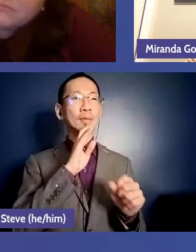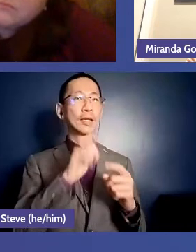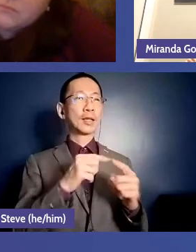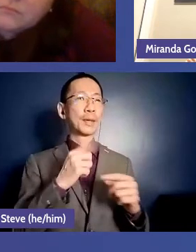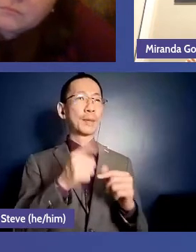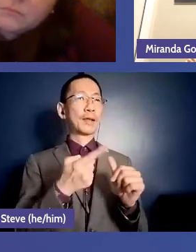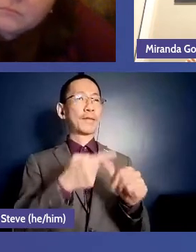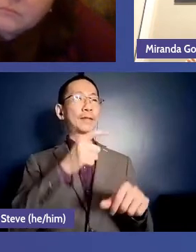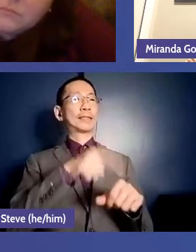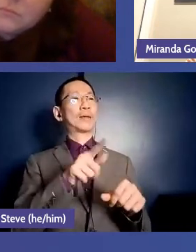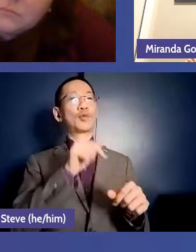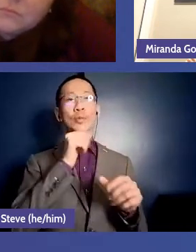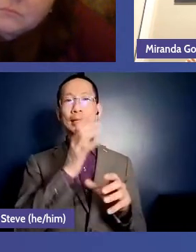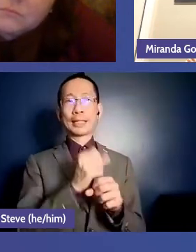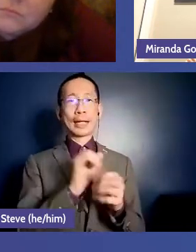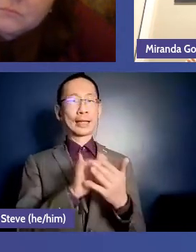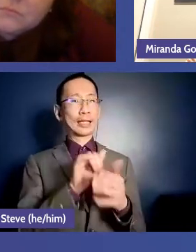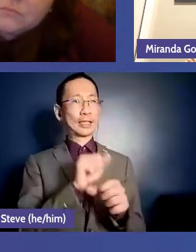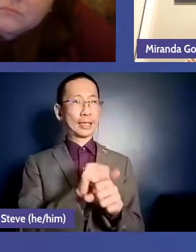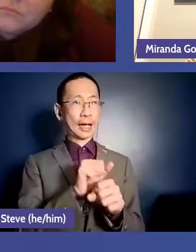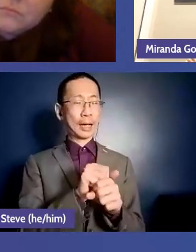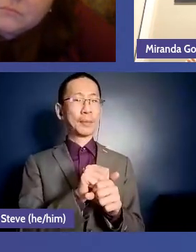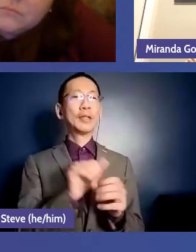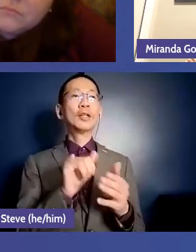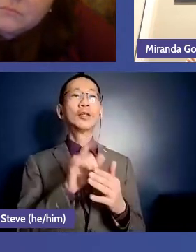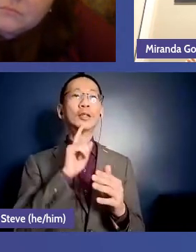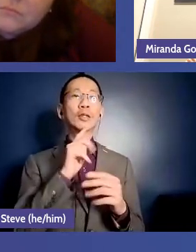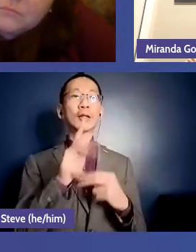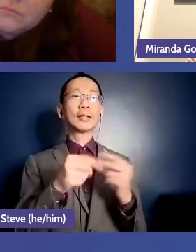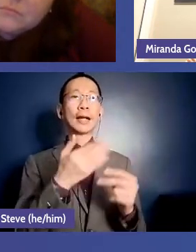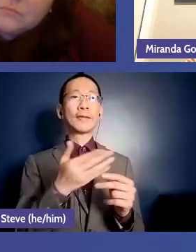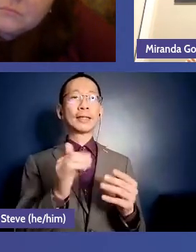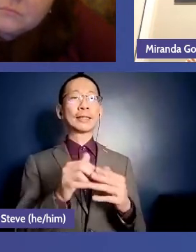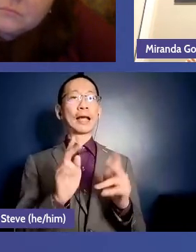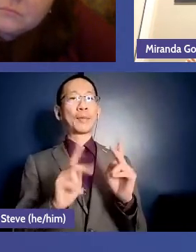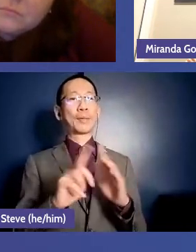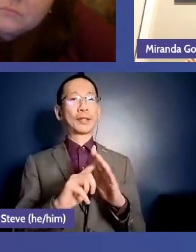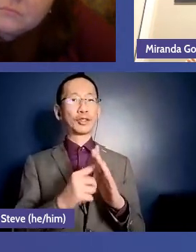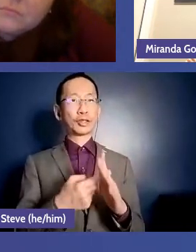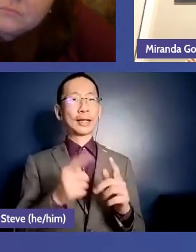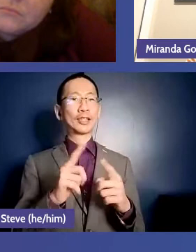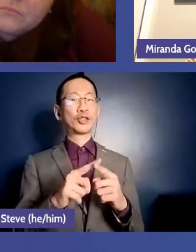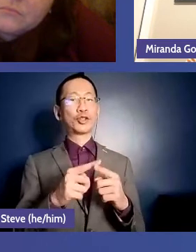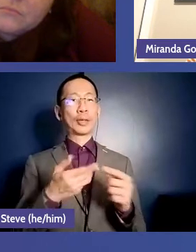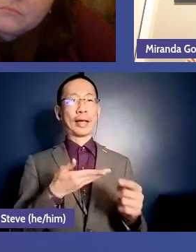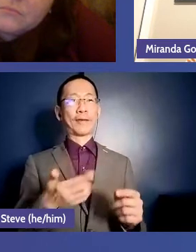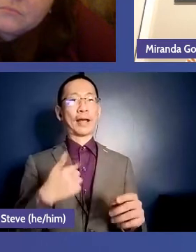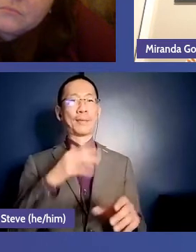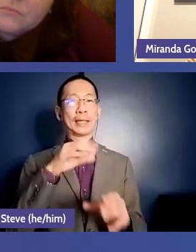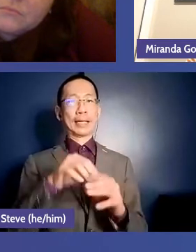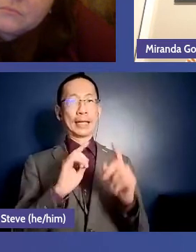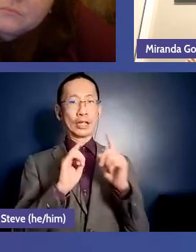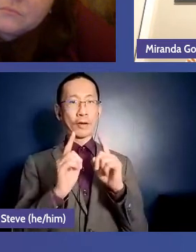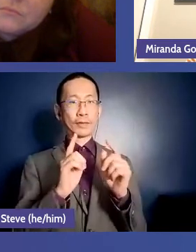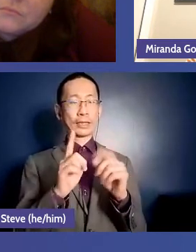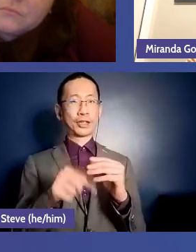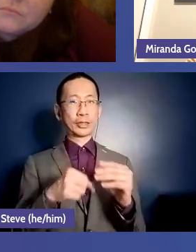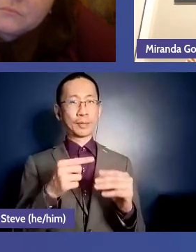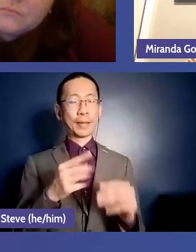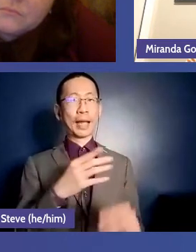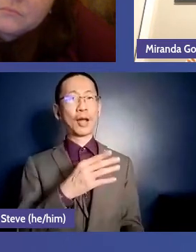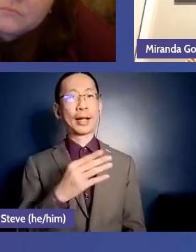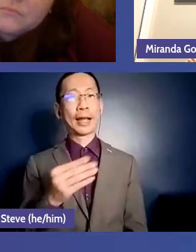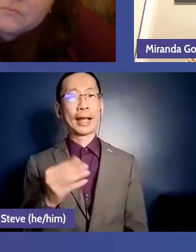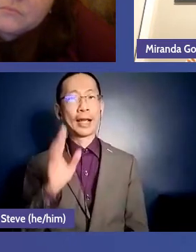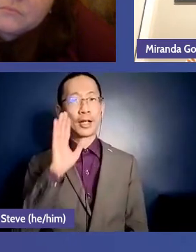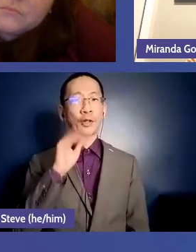first time you didn't get the job? And it's like, those are kind of the things that I'm starting, that people are starting to, you know, invite me into conversations about. And, you